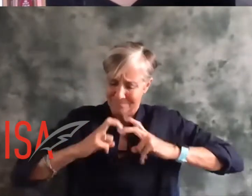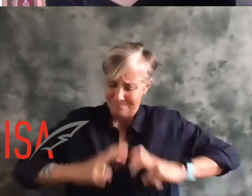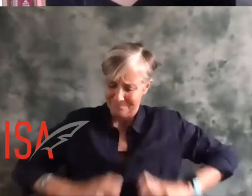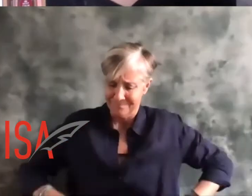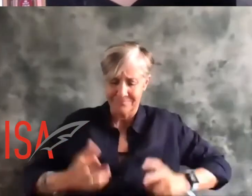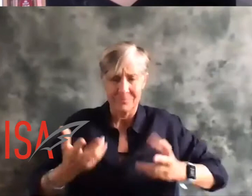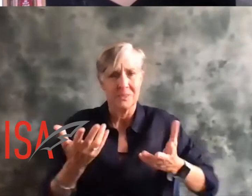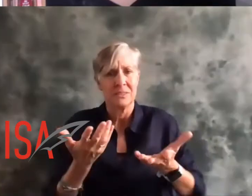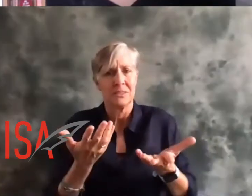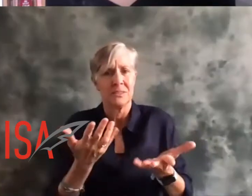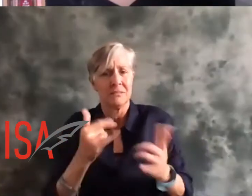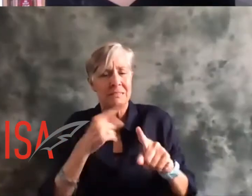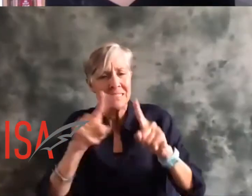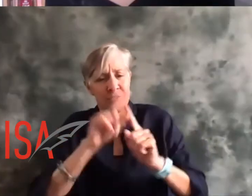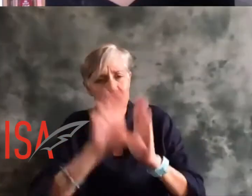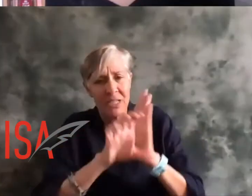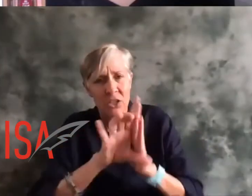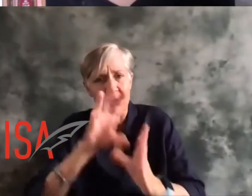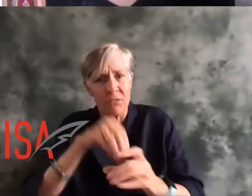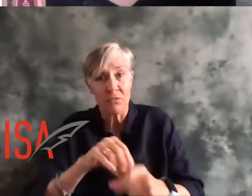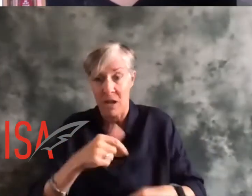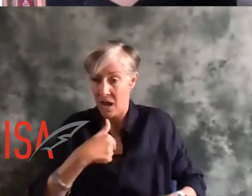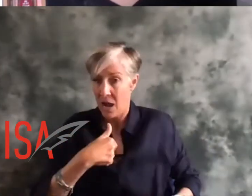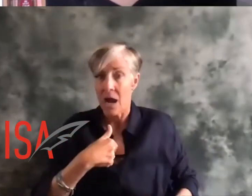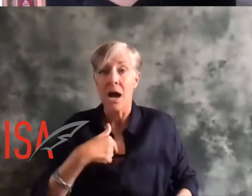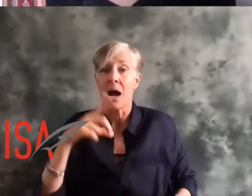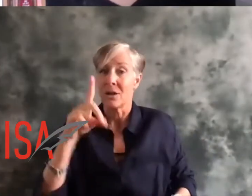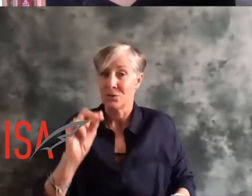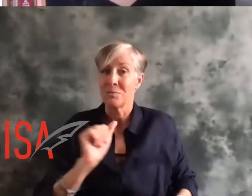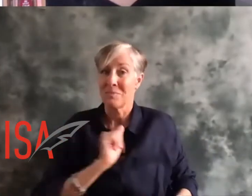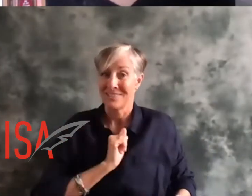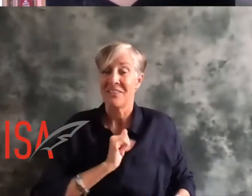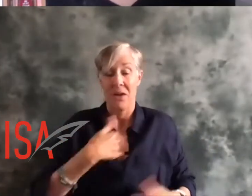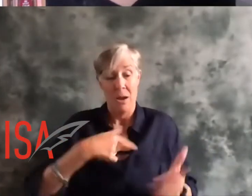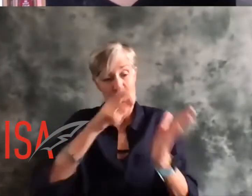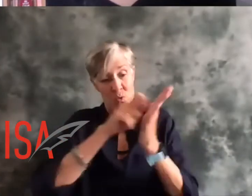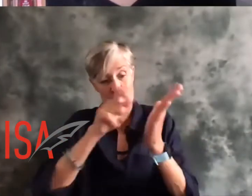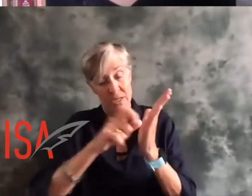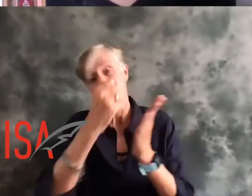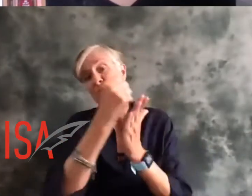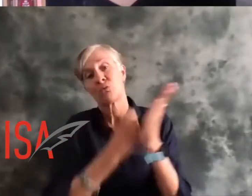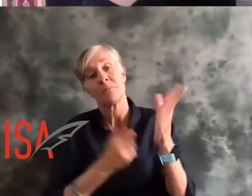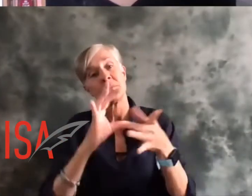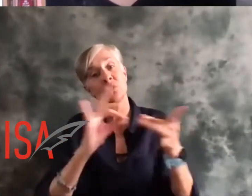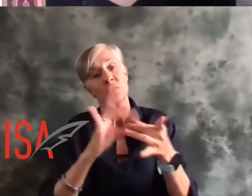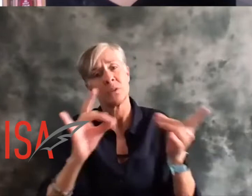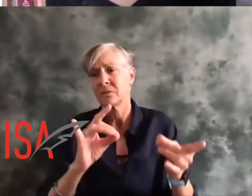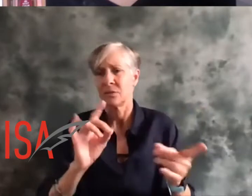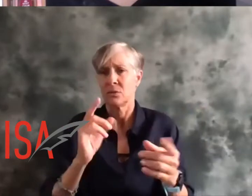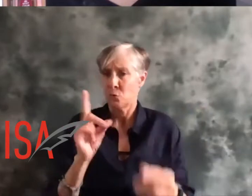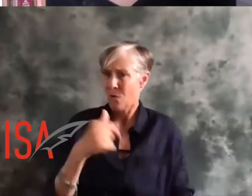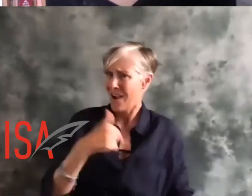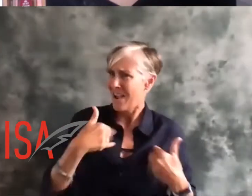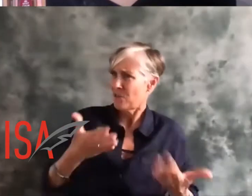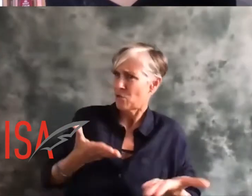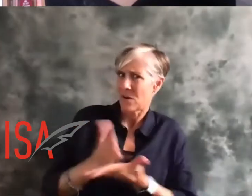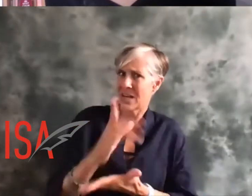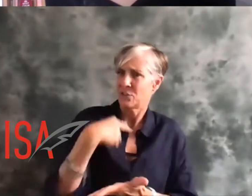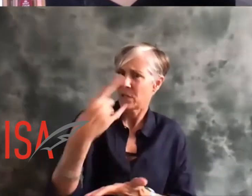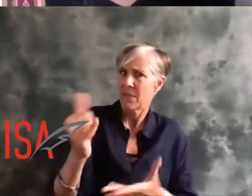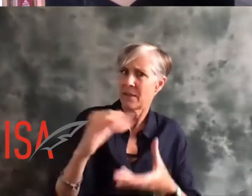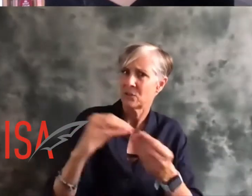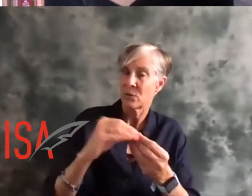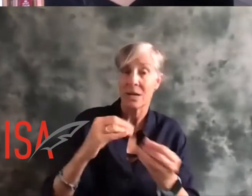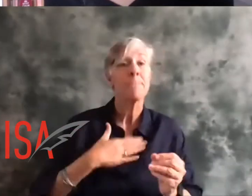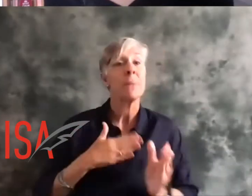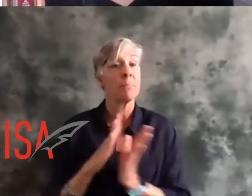different characters. I have that conversation with myself when I'm writing, and what right do I have? And I also mention it in my